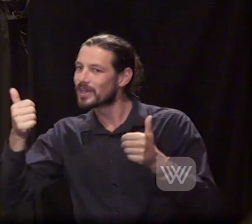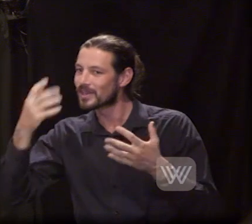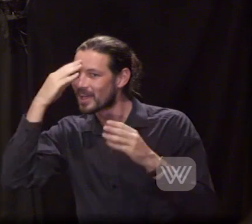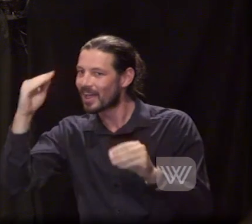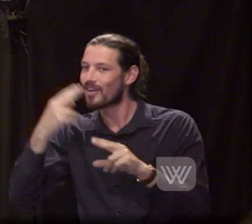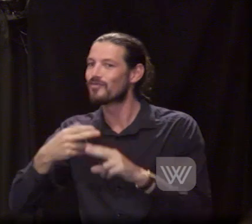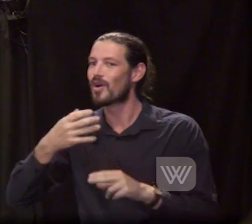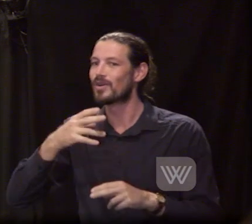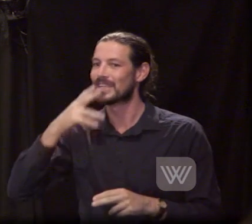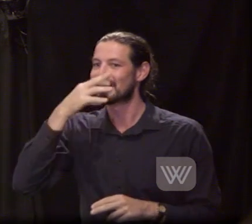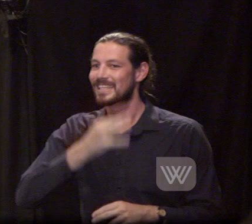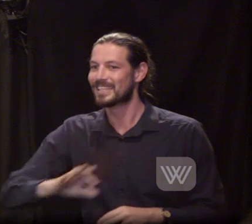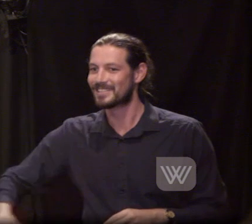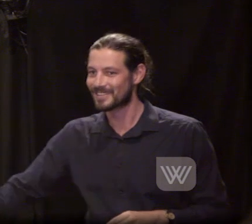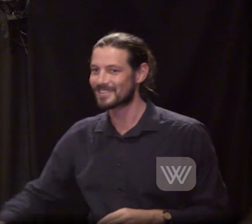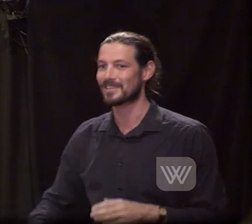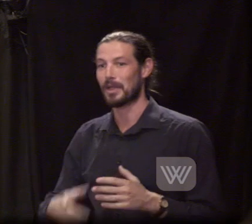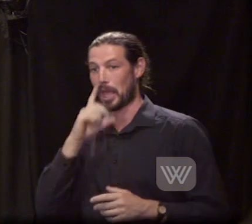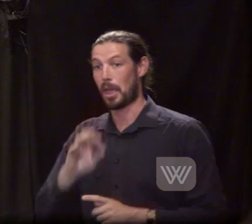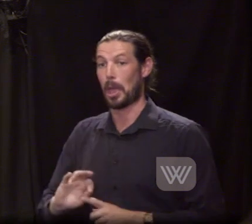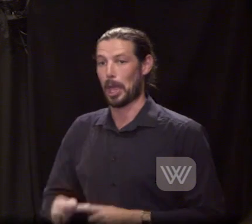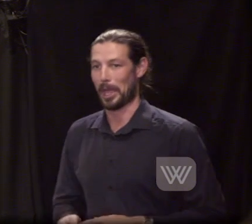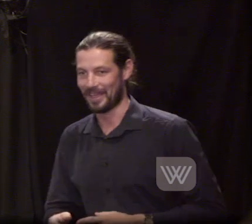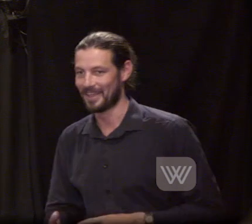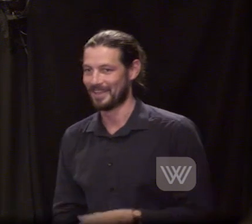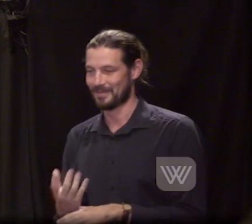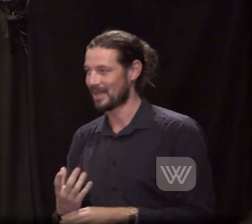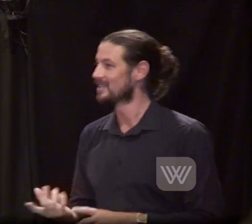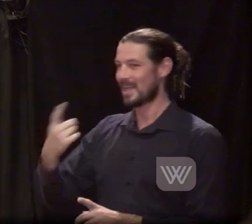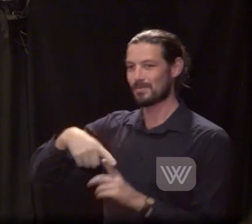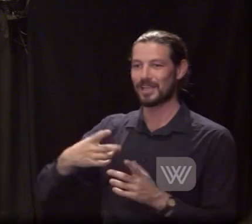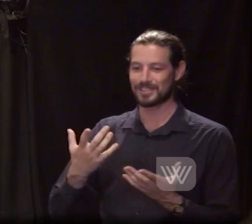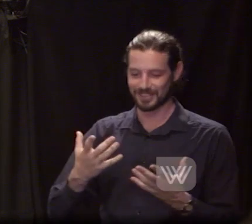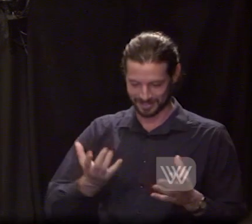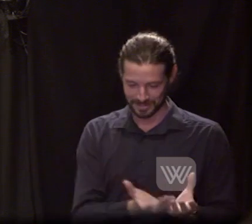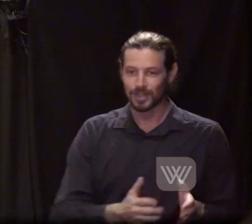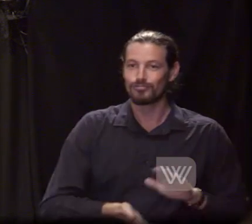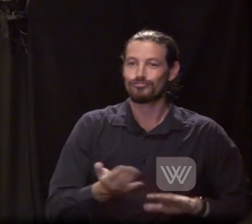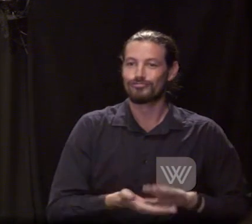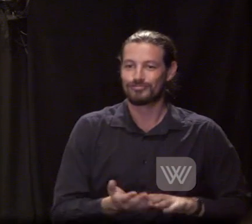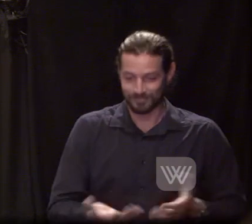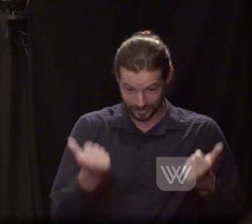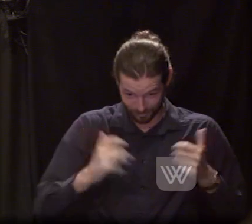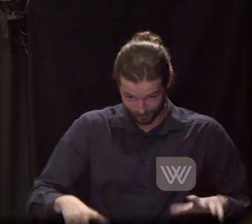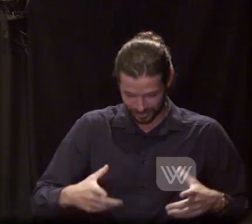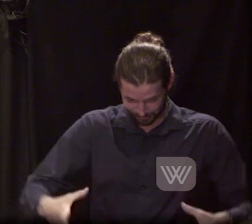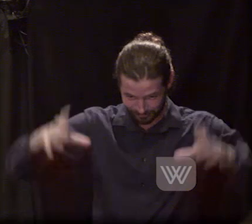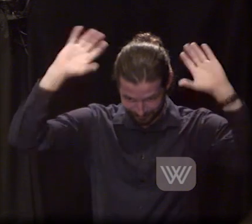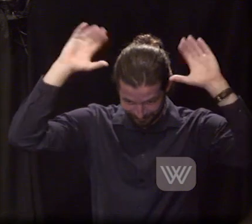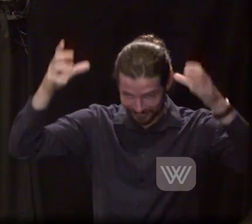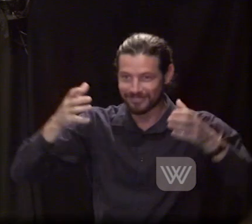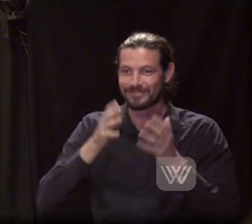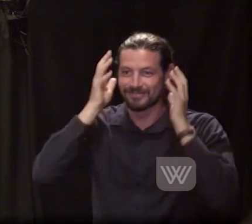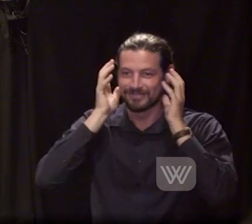Yeah, and aim at the bottom. That's the key. Yeah, and to wash your hair in dirty sink water. The parents will thank me